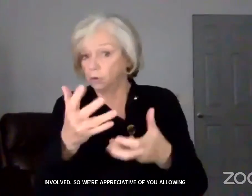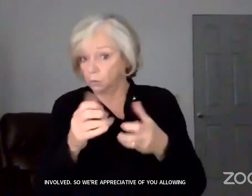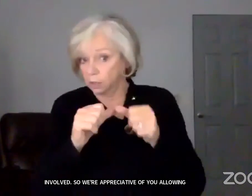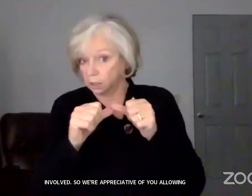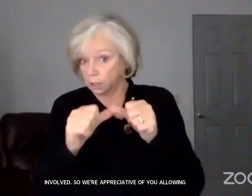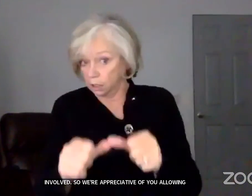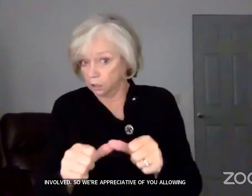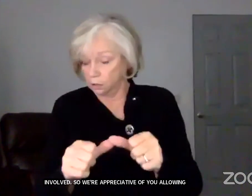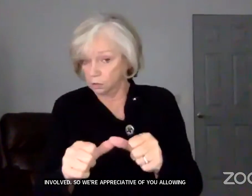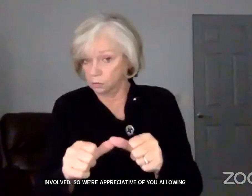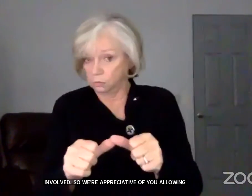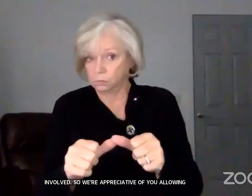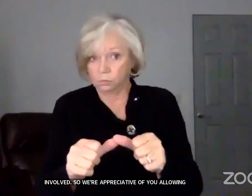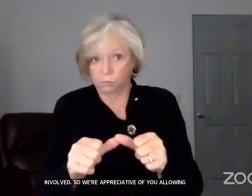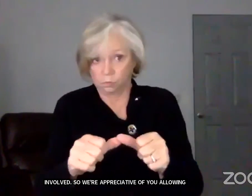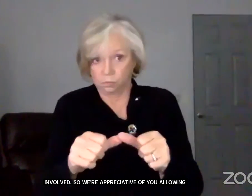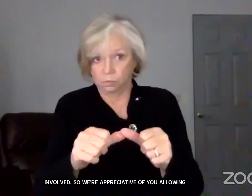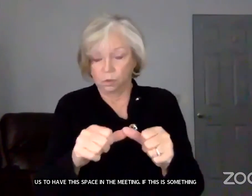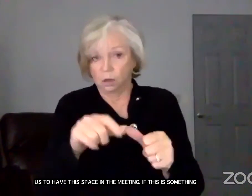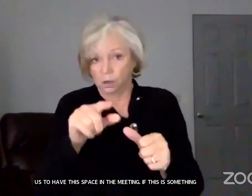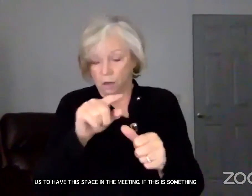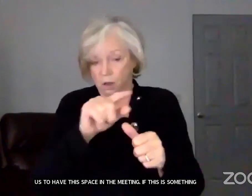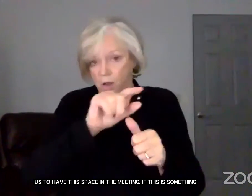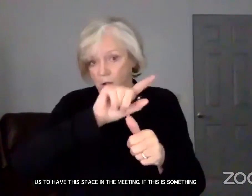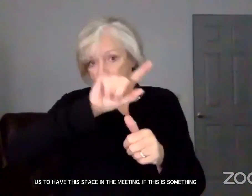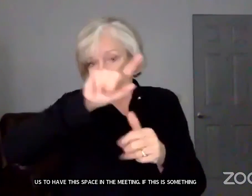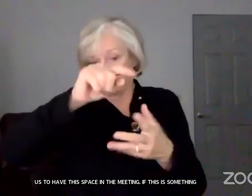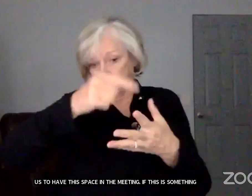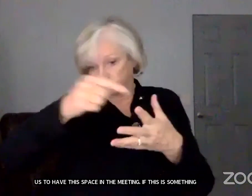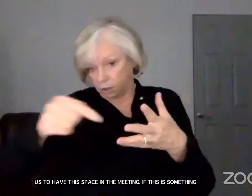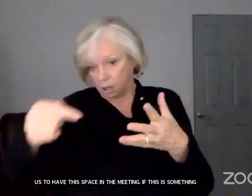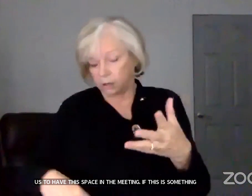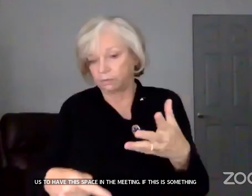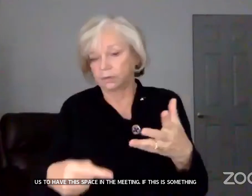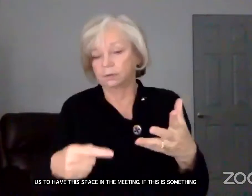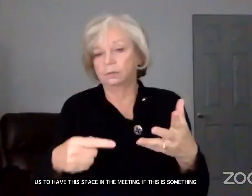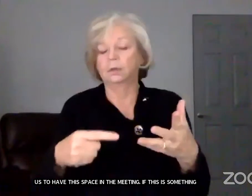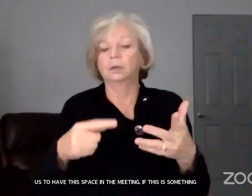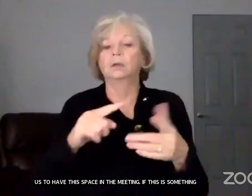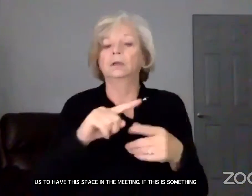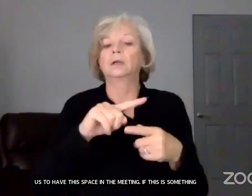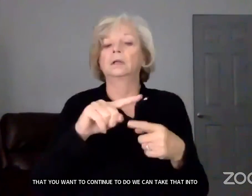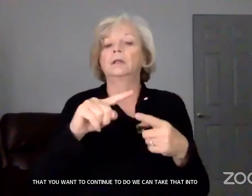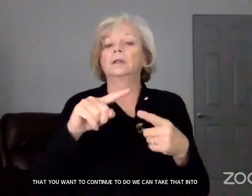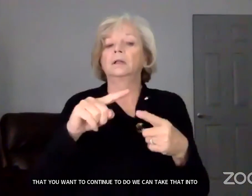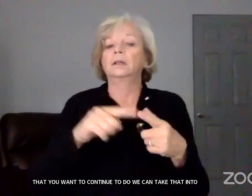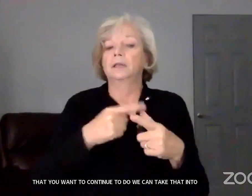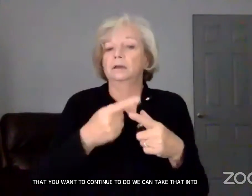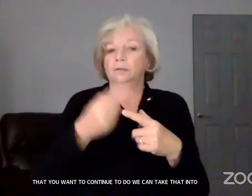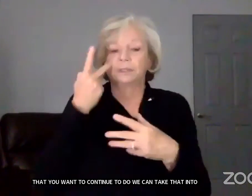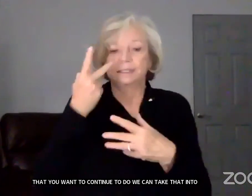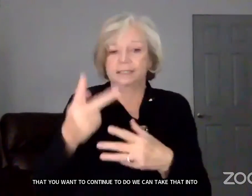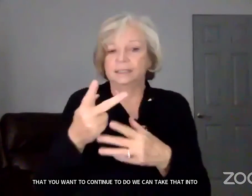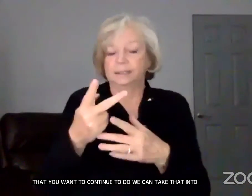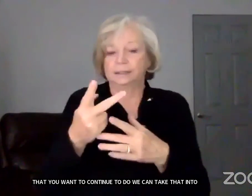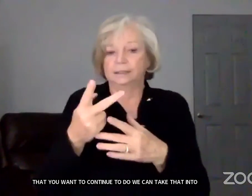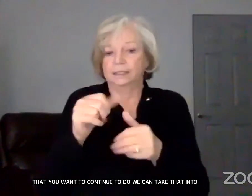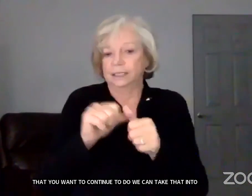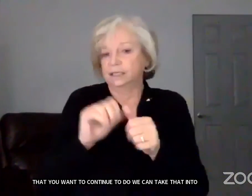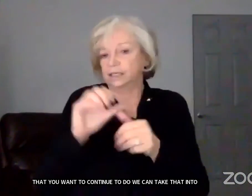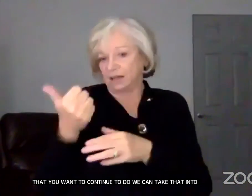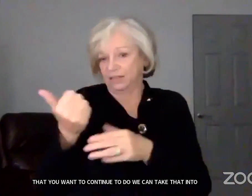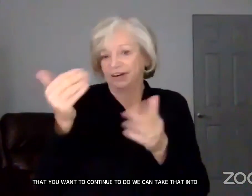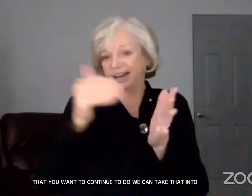we can definitely take that into account for future meetings when we see each other again in